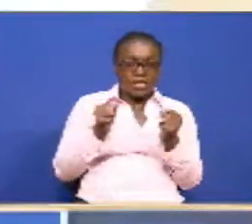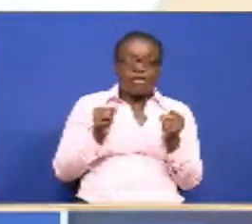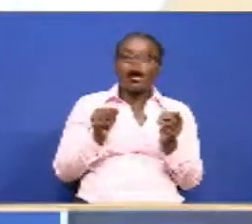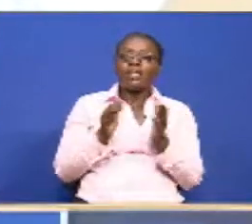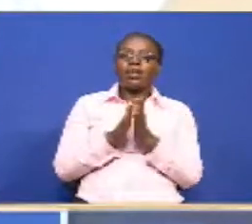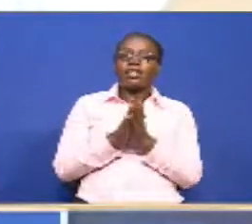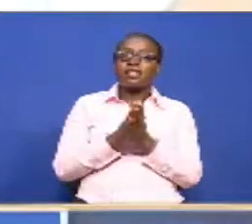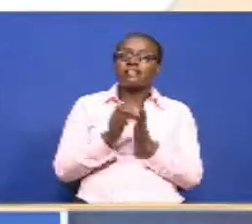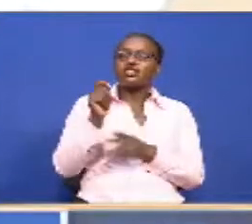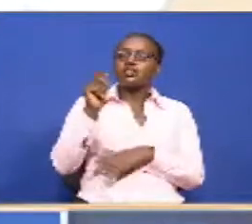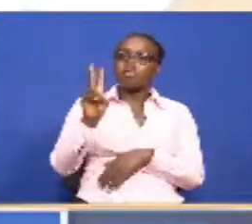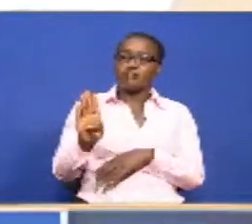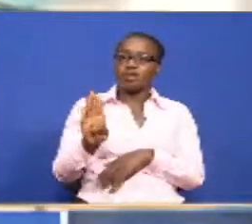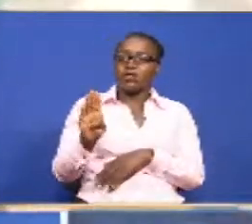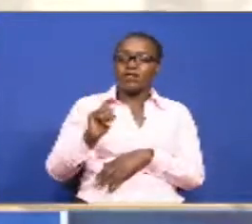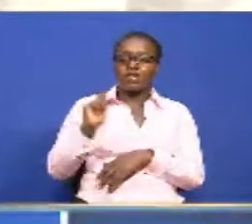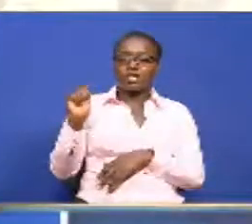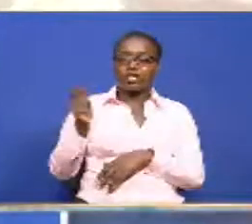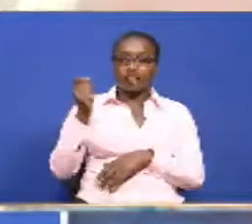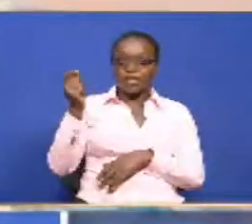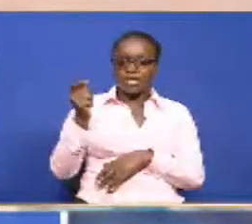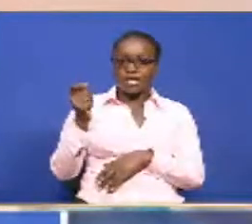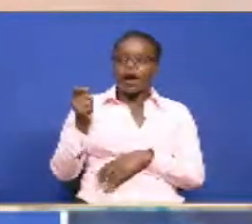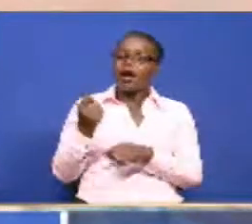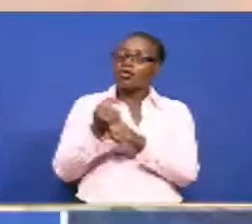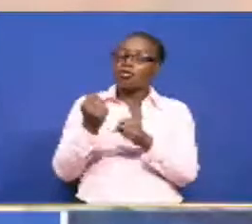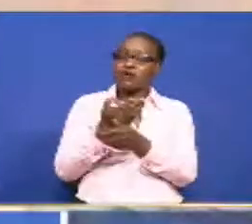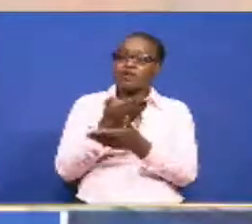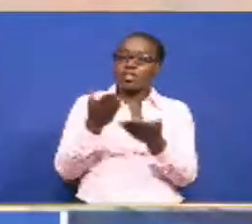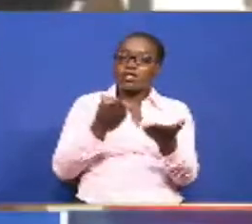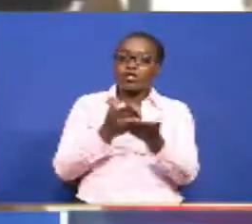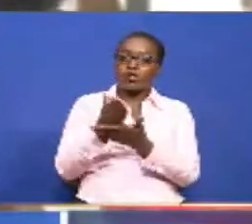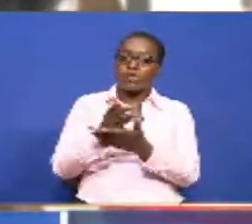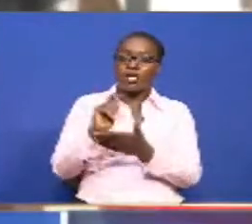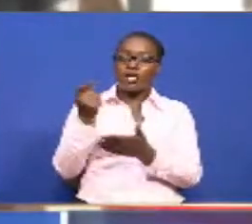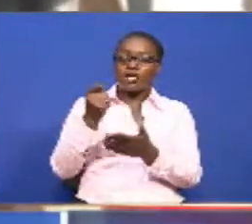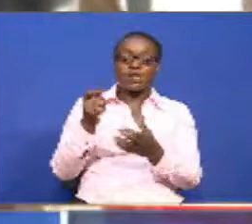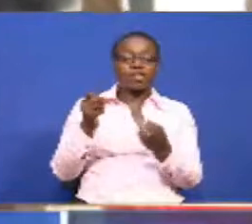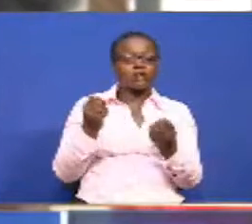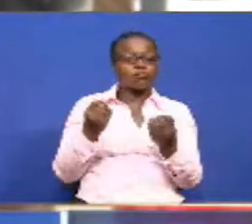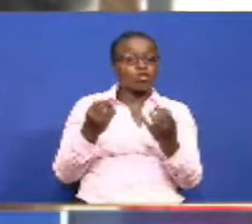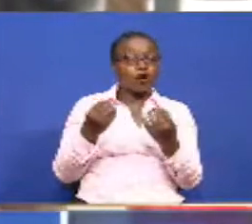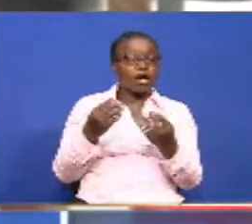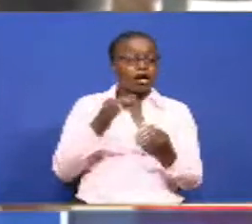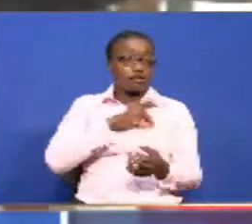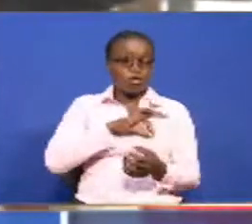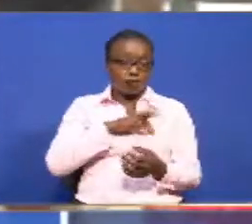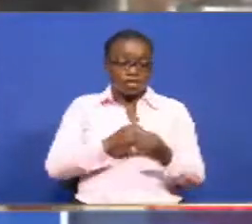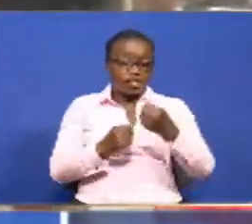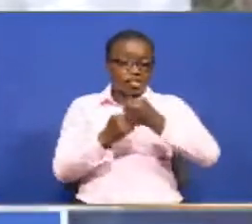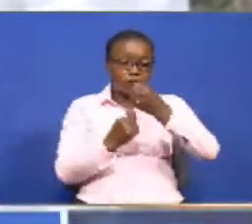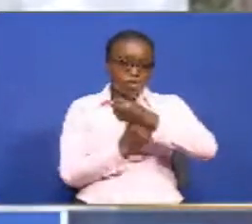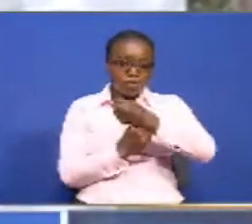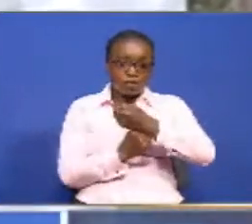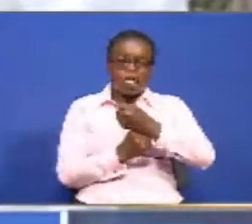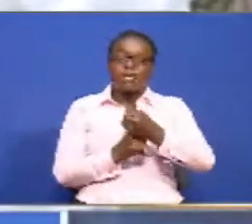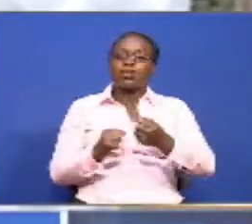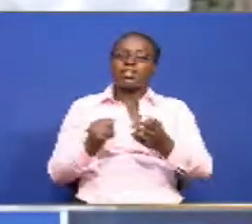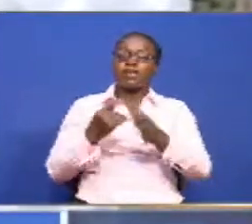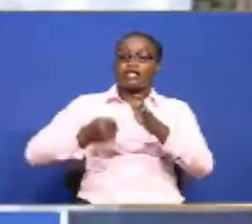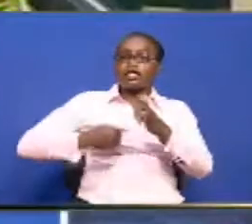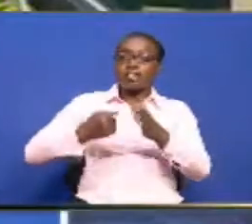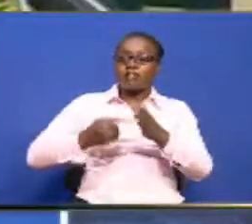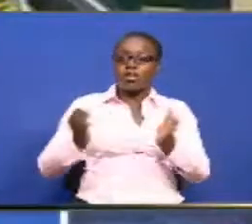Speaker, building on these measures in a way that ensures more Kenyans are gainfully engaged and support local industries, and to further